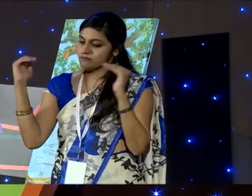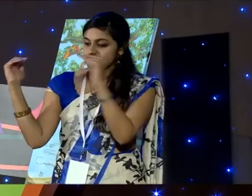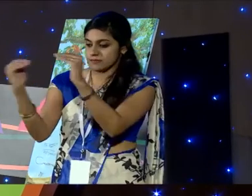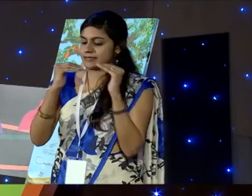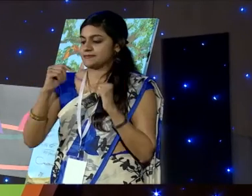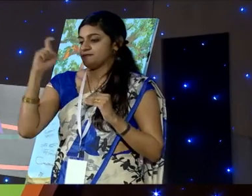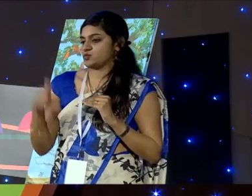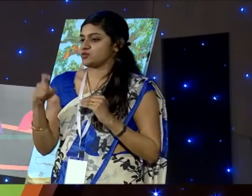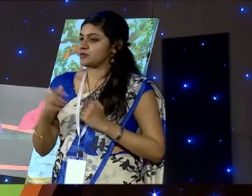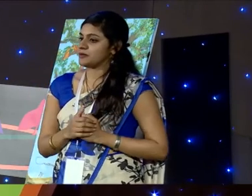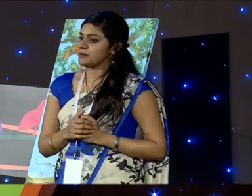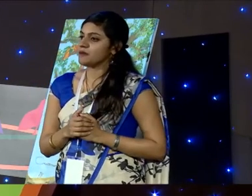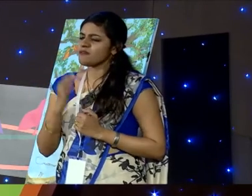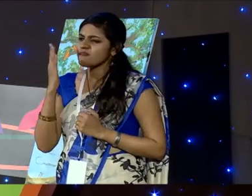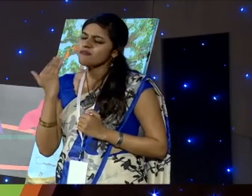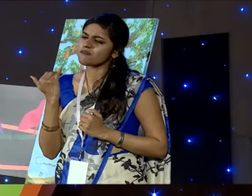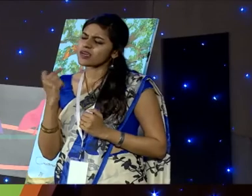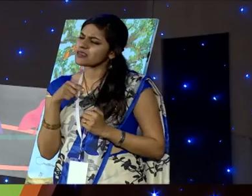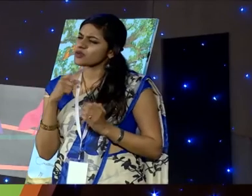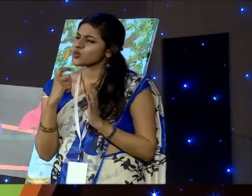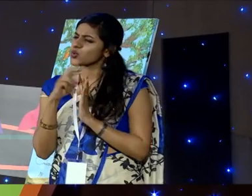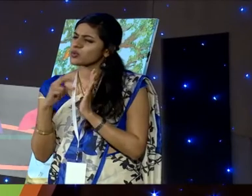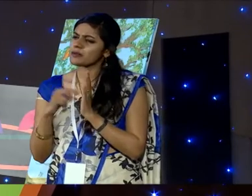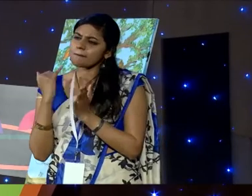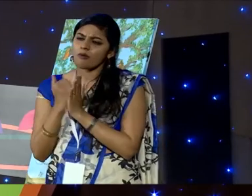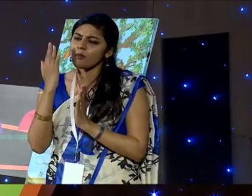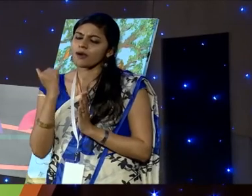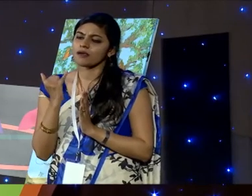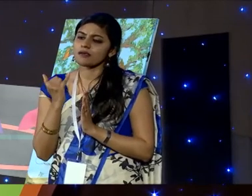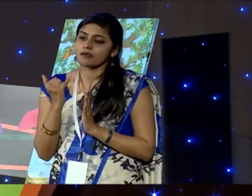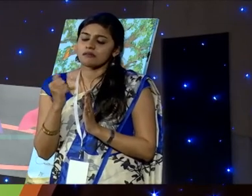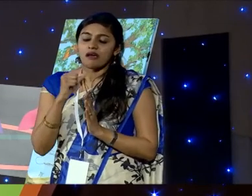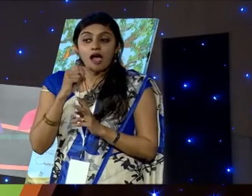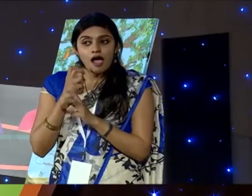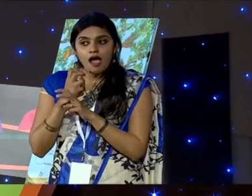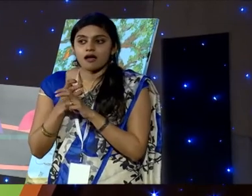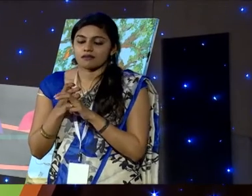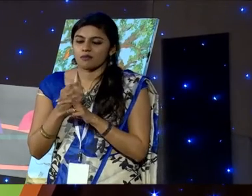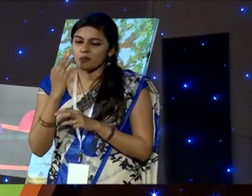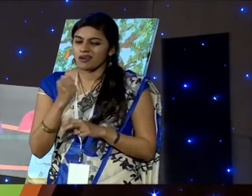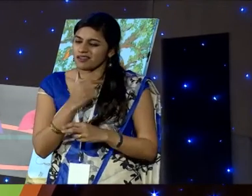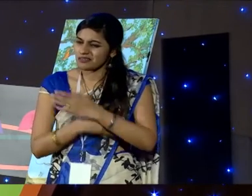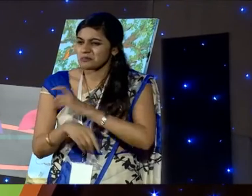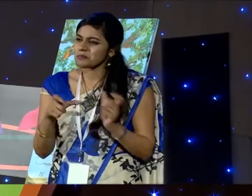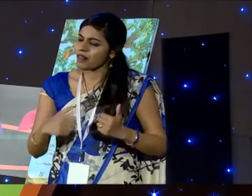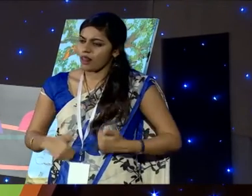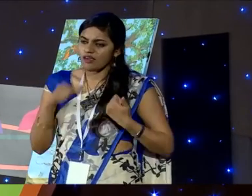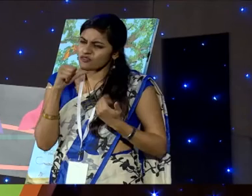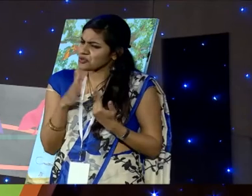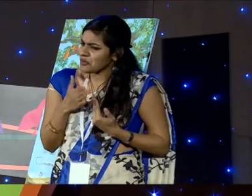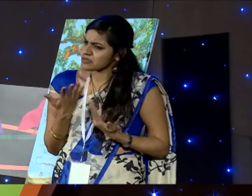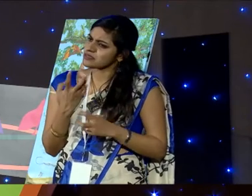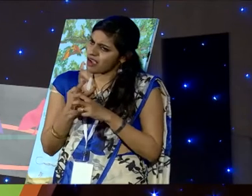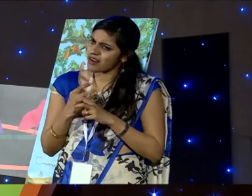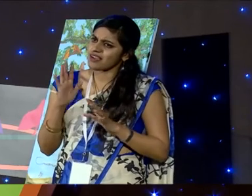very positive for people with disabilities, and that the importance of the event today is a whole change in how we're